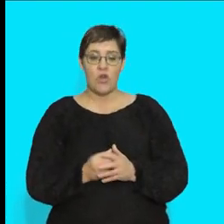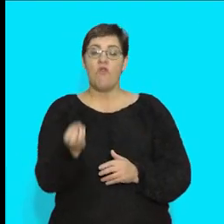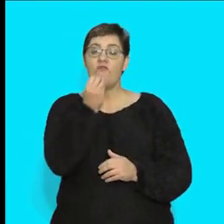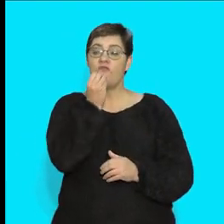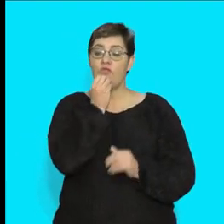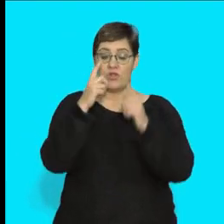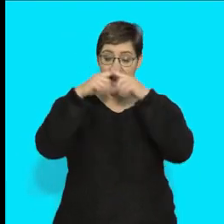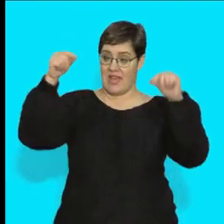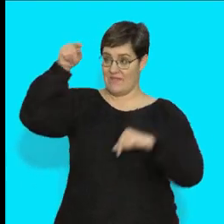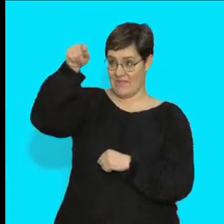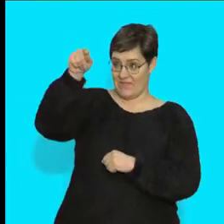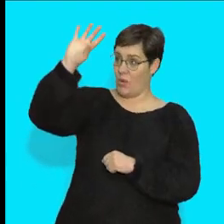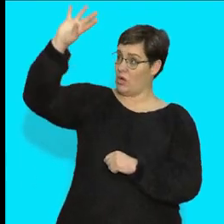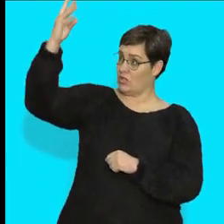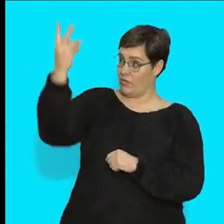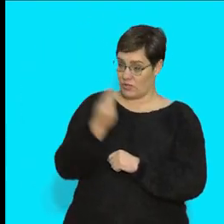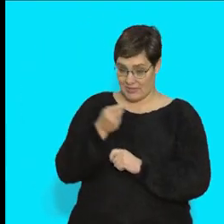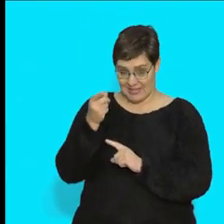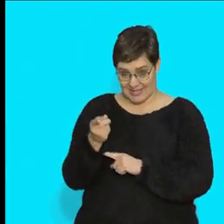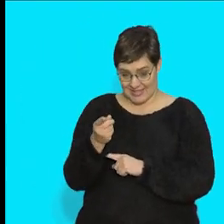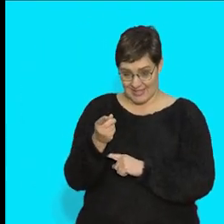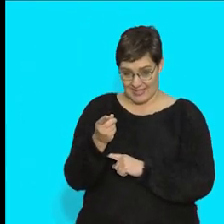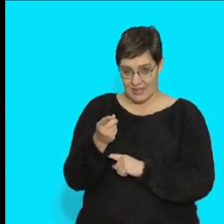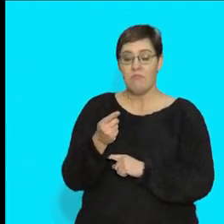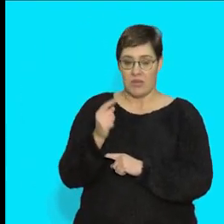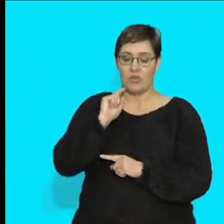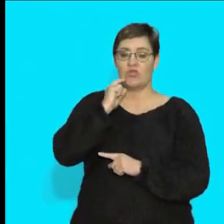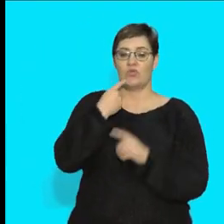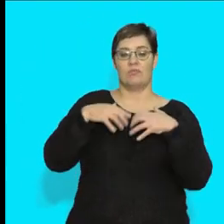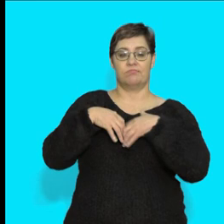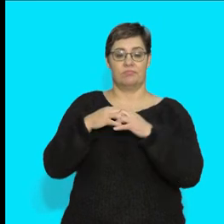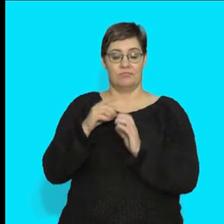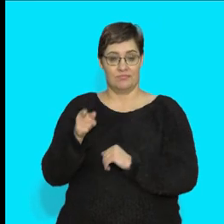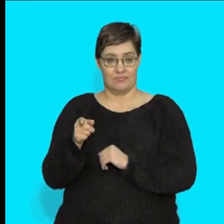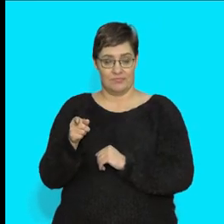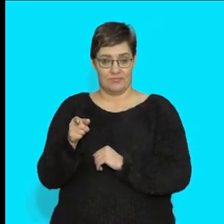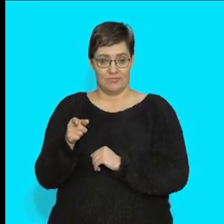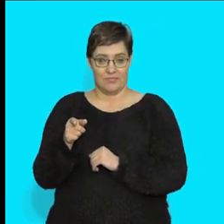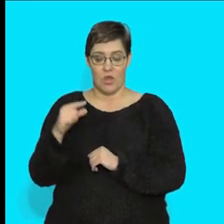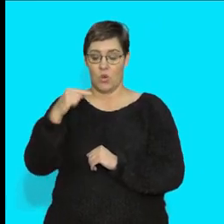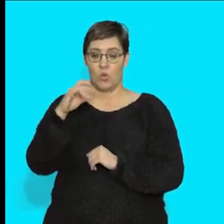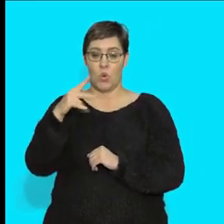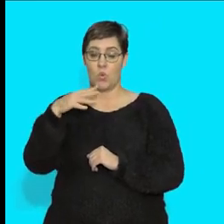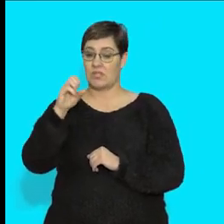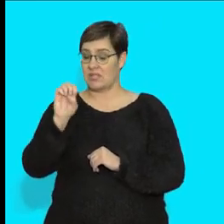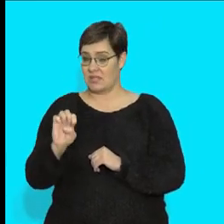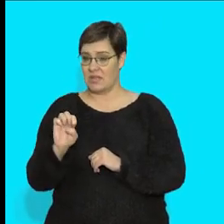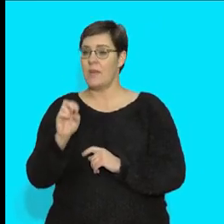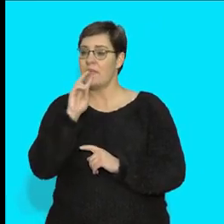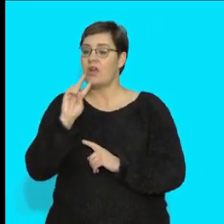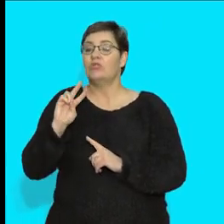in the leaf, I'm going to make glucose. Now, glucose often changes